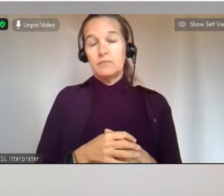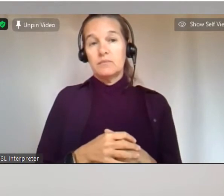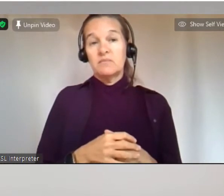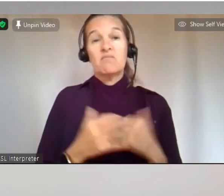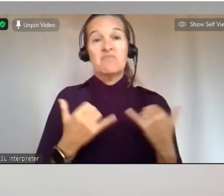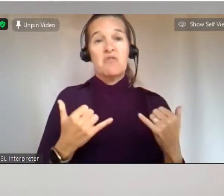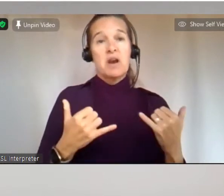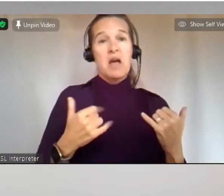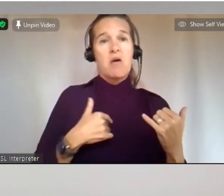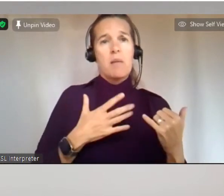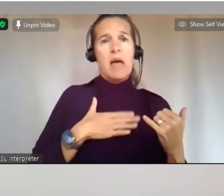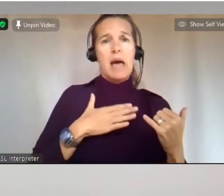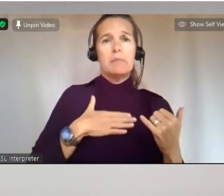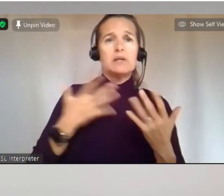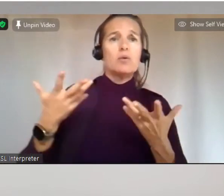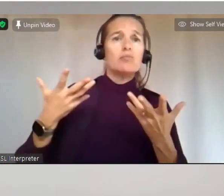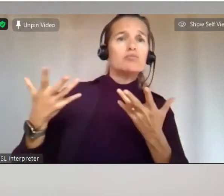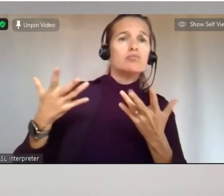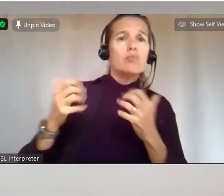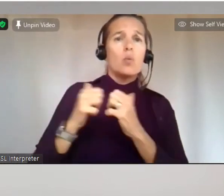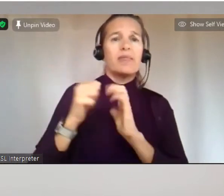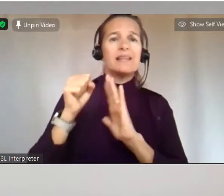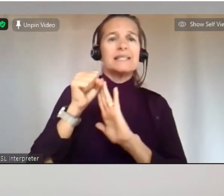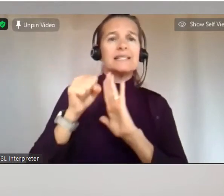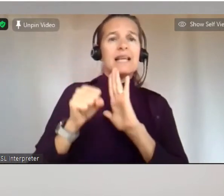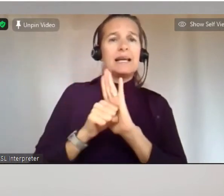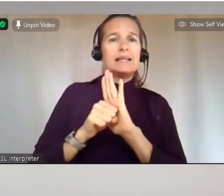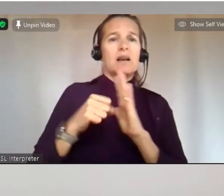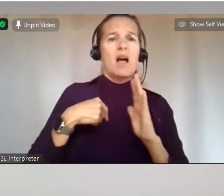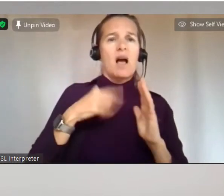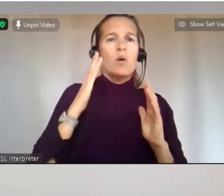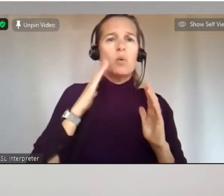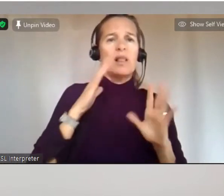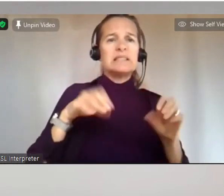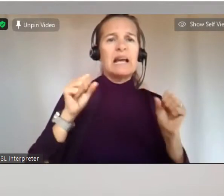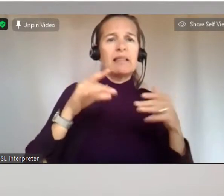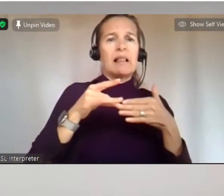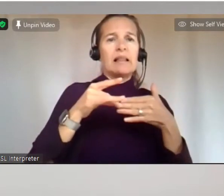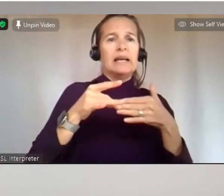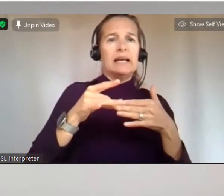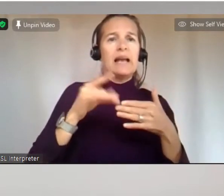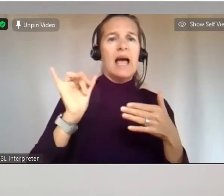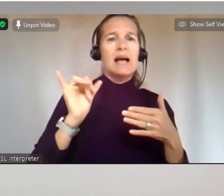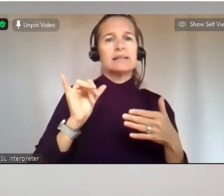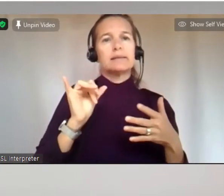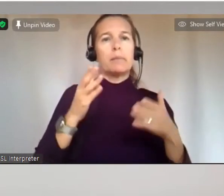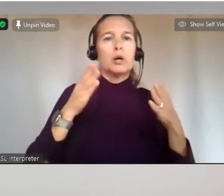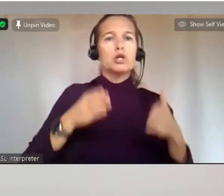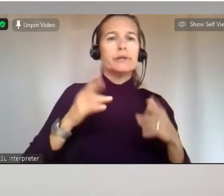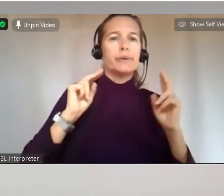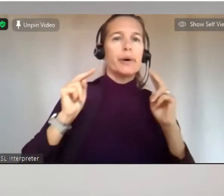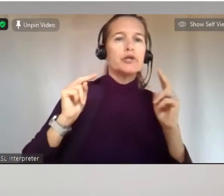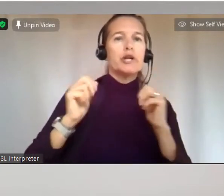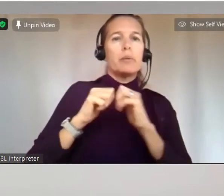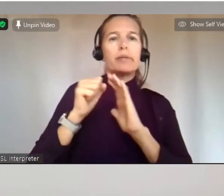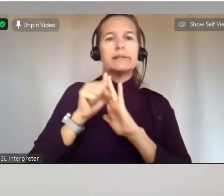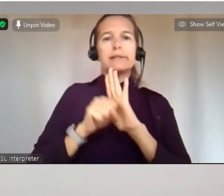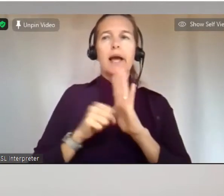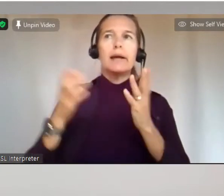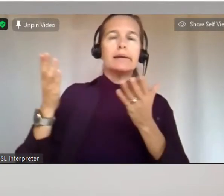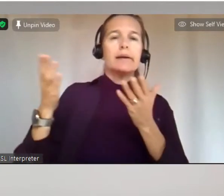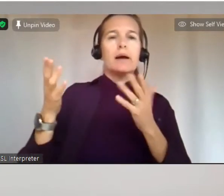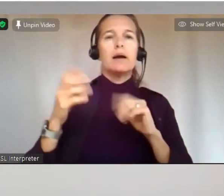state as we learn more about it. But I think that there are some differences between a larger community and a smaller